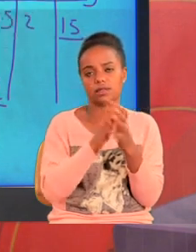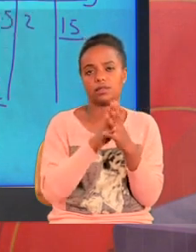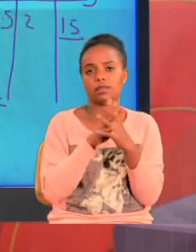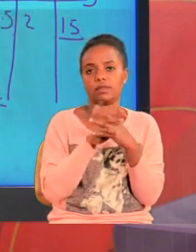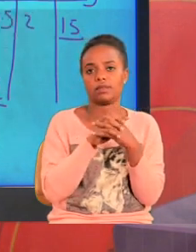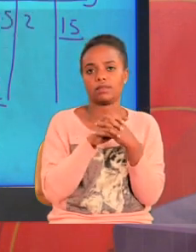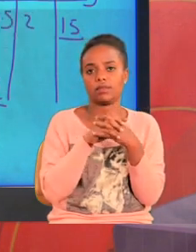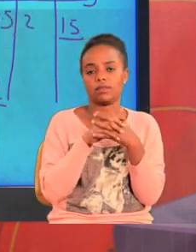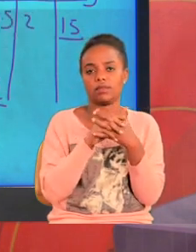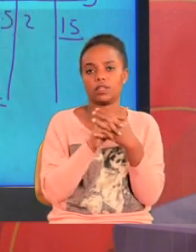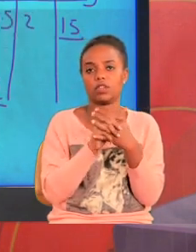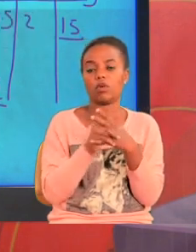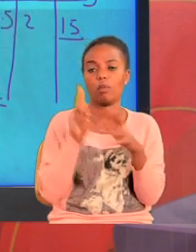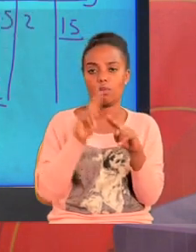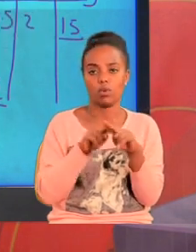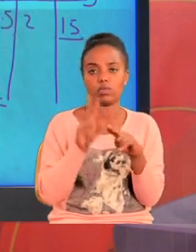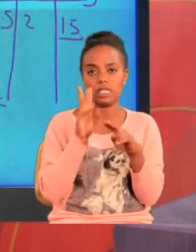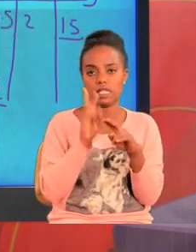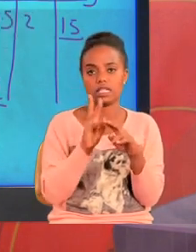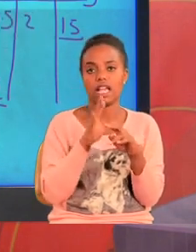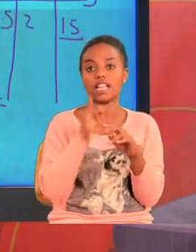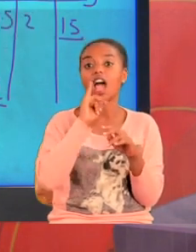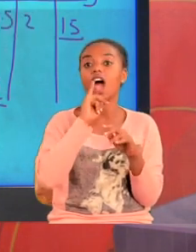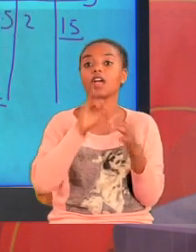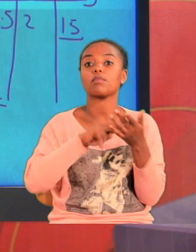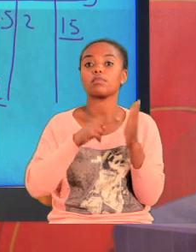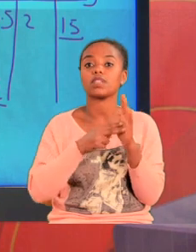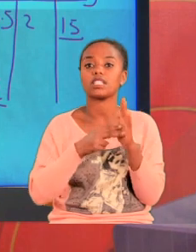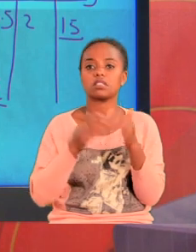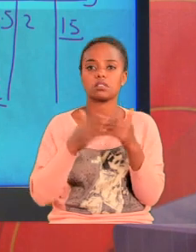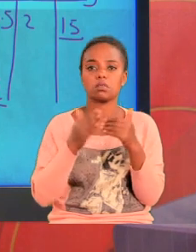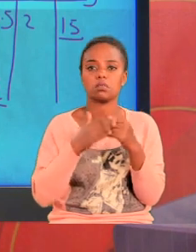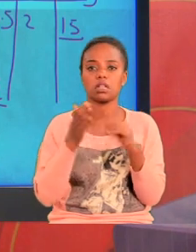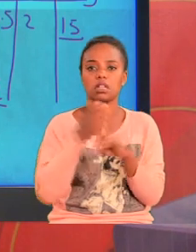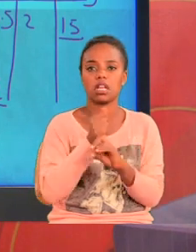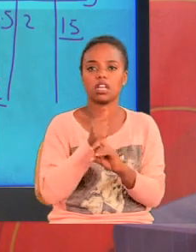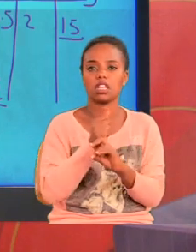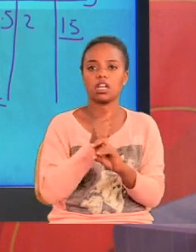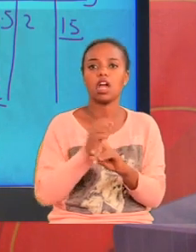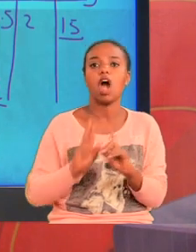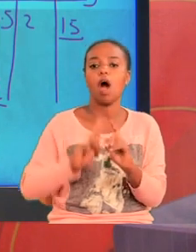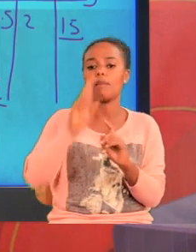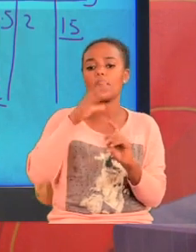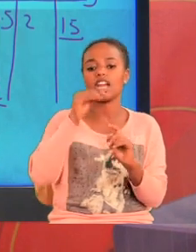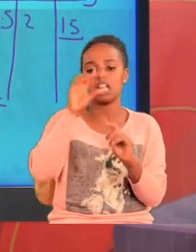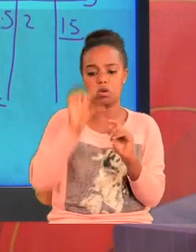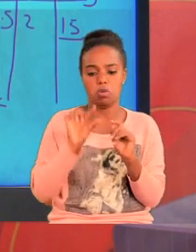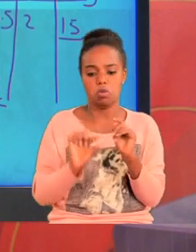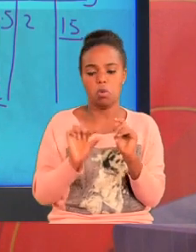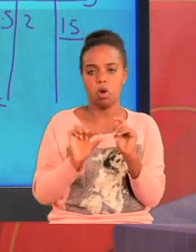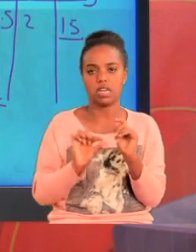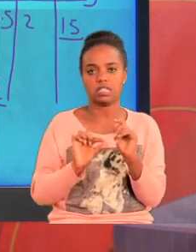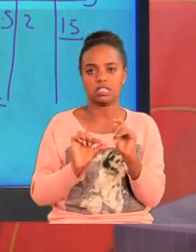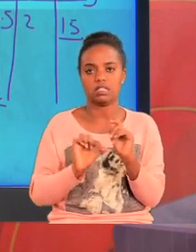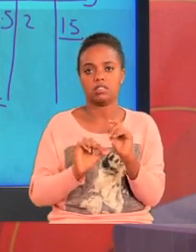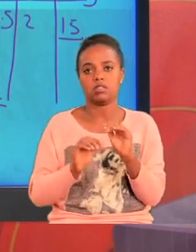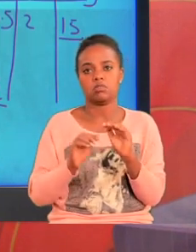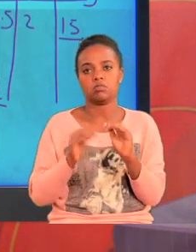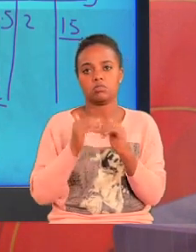6. You put this number. And I mean simply taking the difference between upper and lower class boundary.